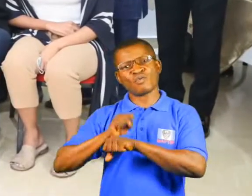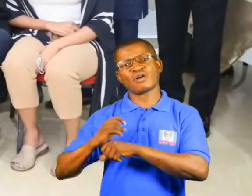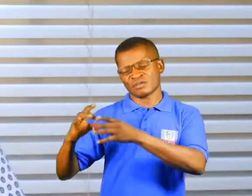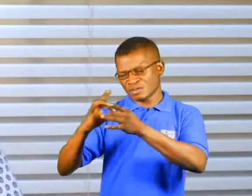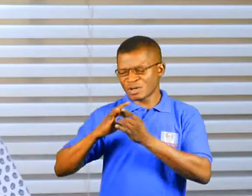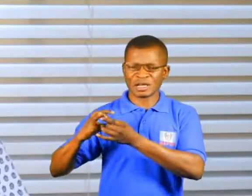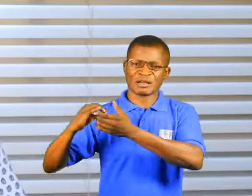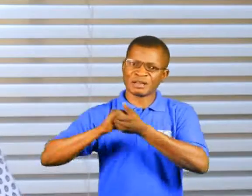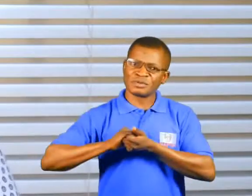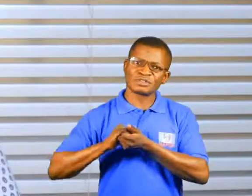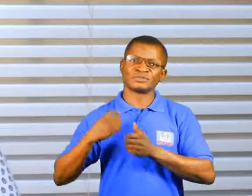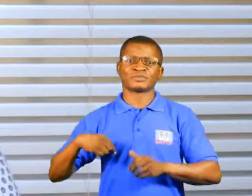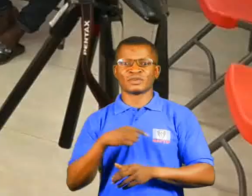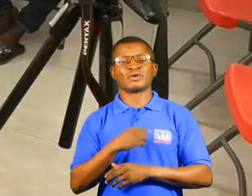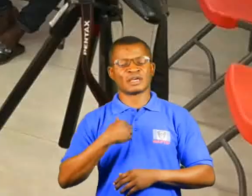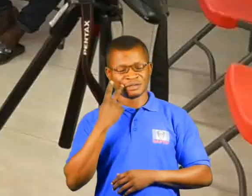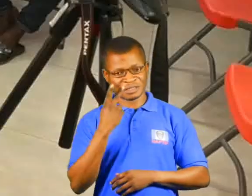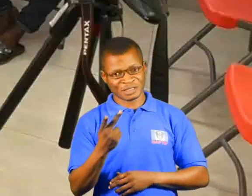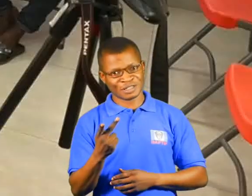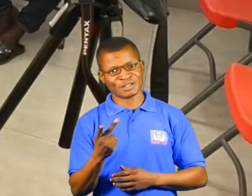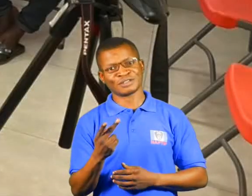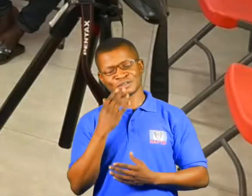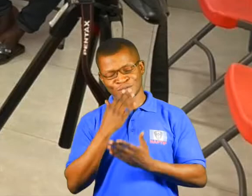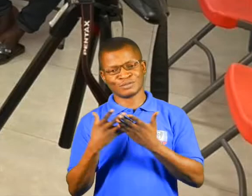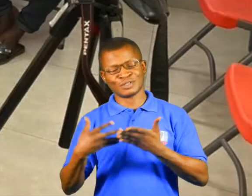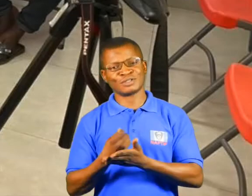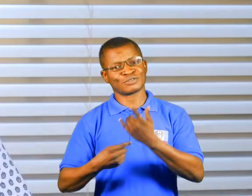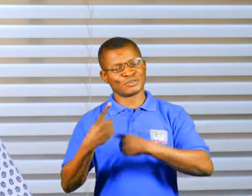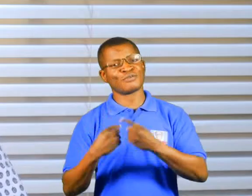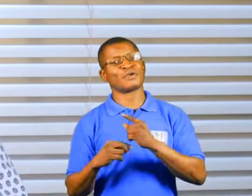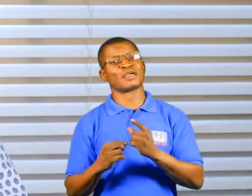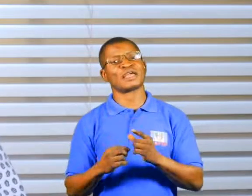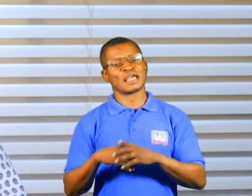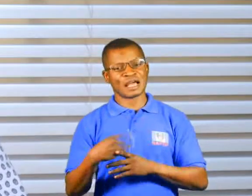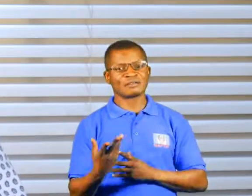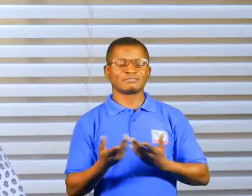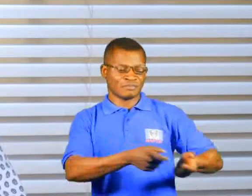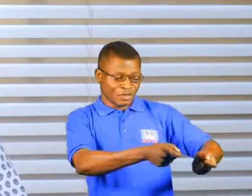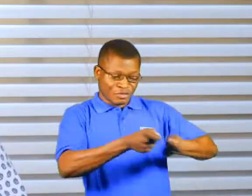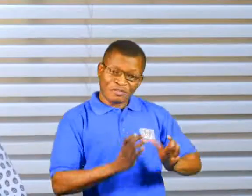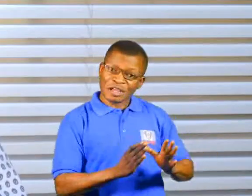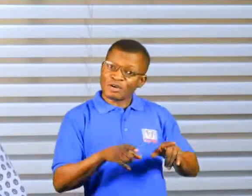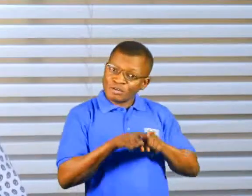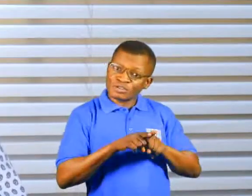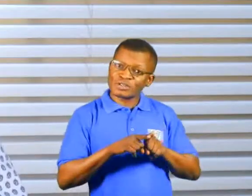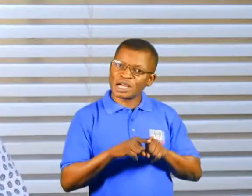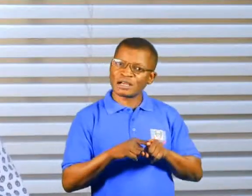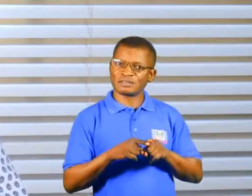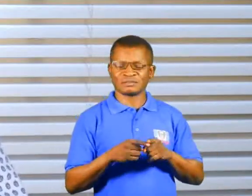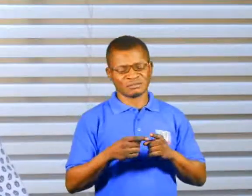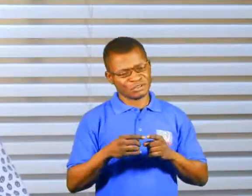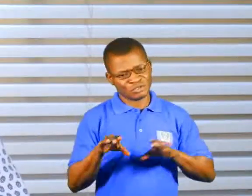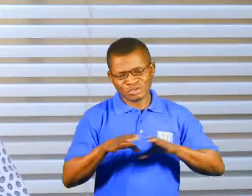are working seriously together, and we are already seeing results. The traffickers, of course, are engaging